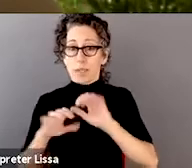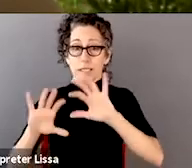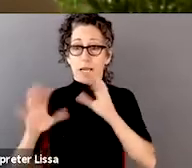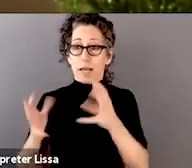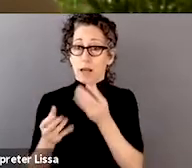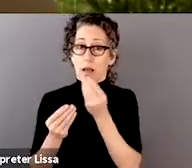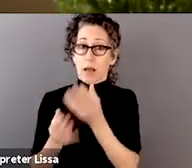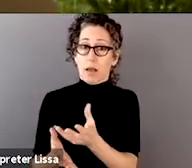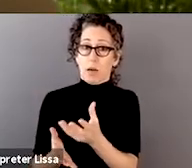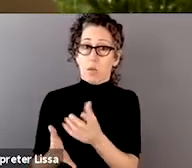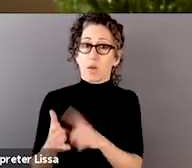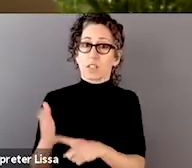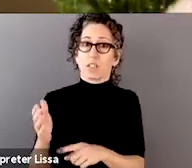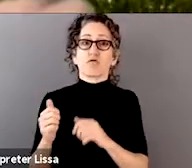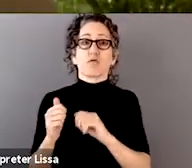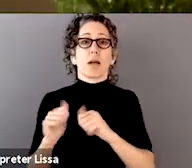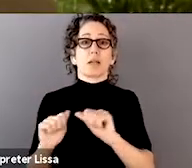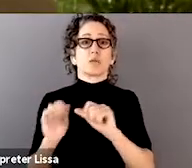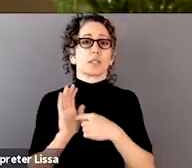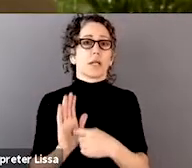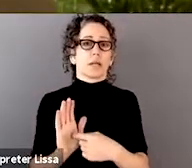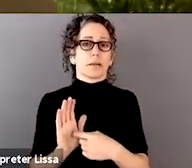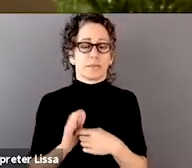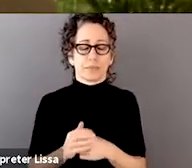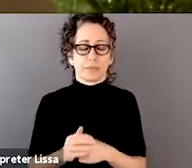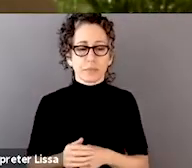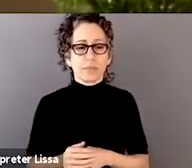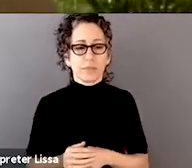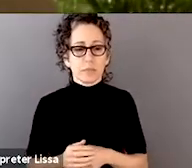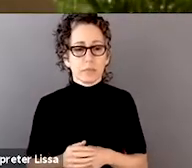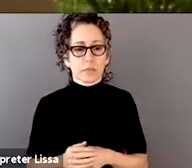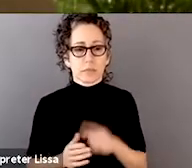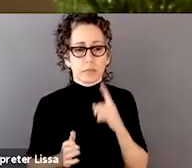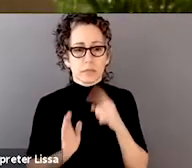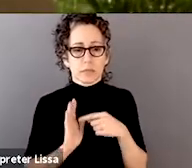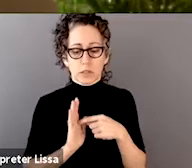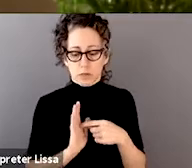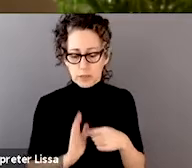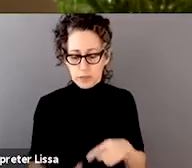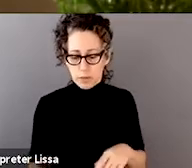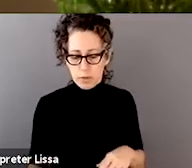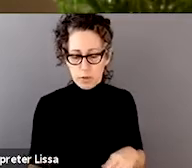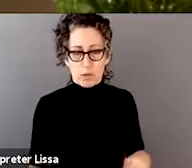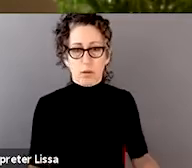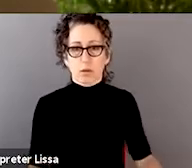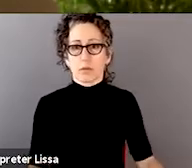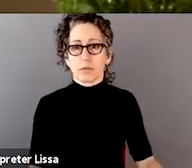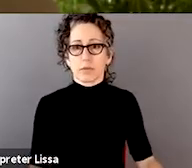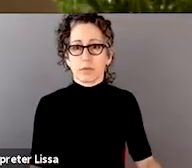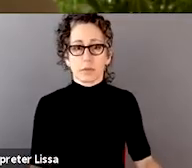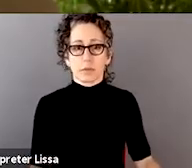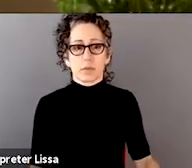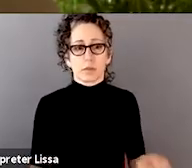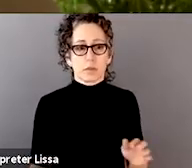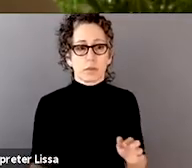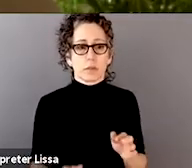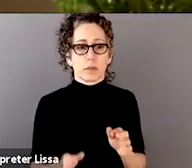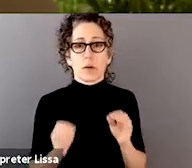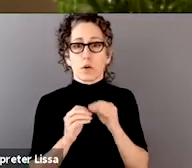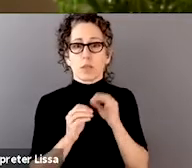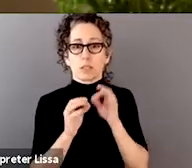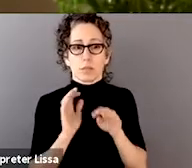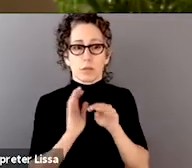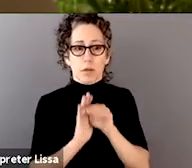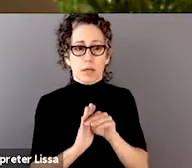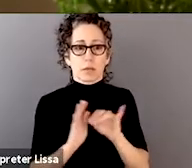trying to model, right? So like for example, just to give a sense of like what would that mean, simpler models like